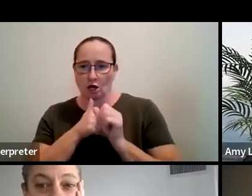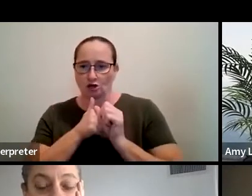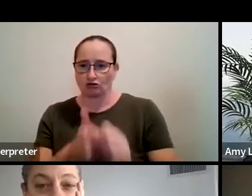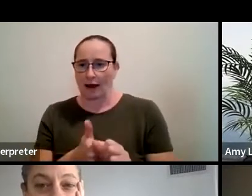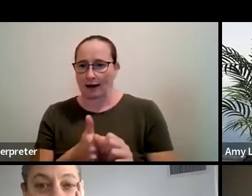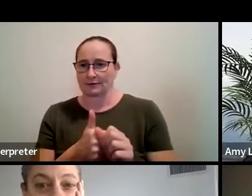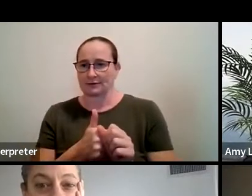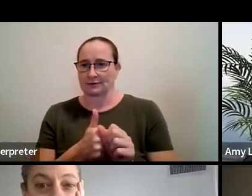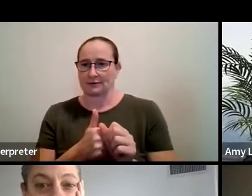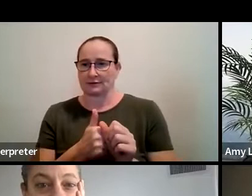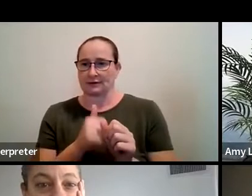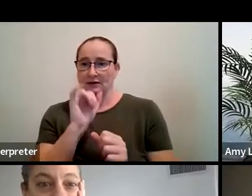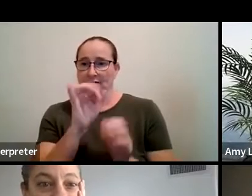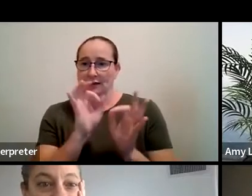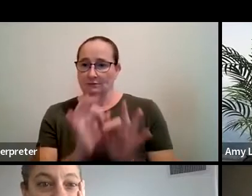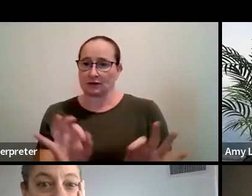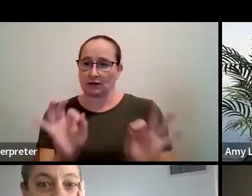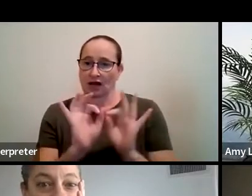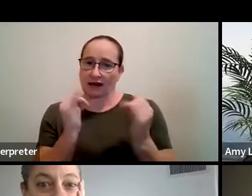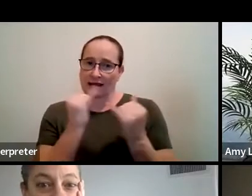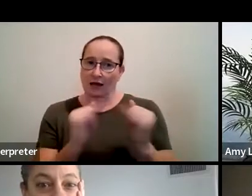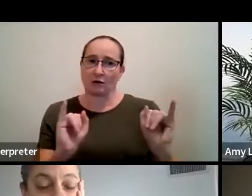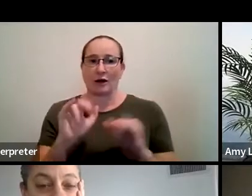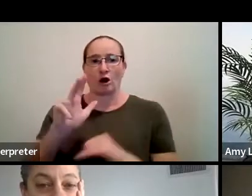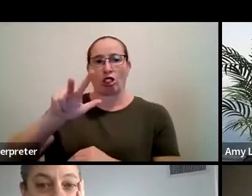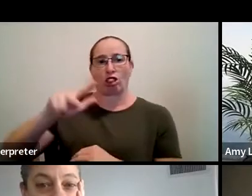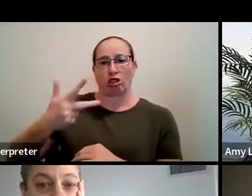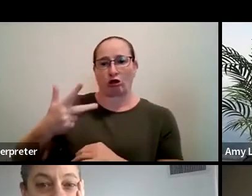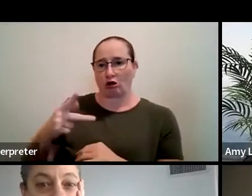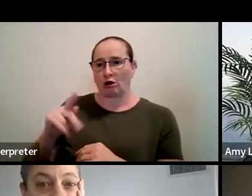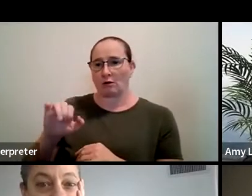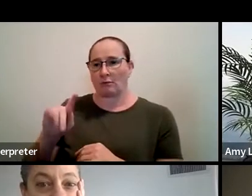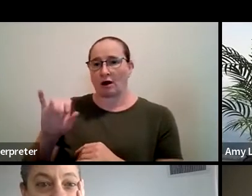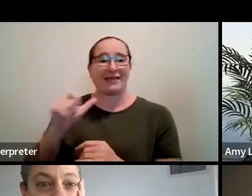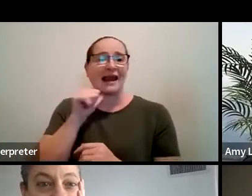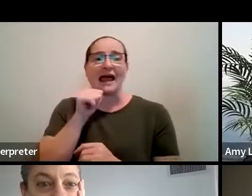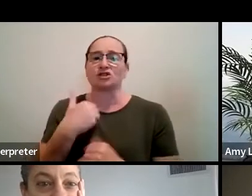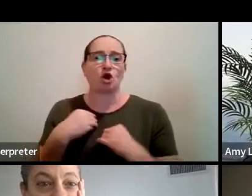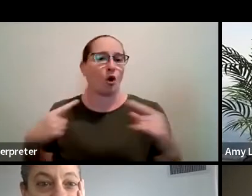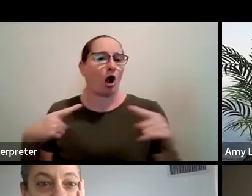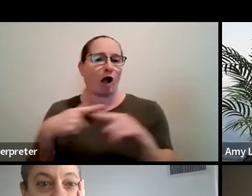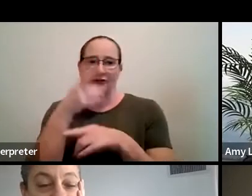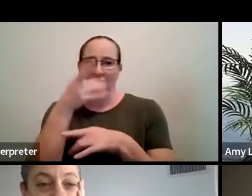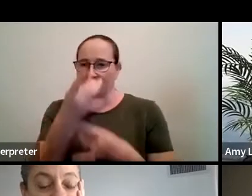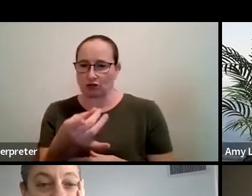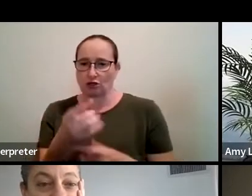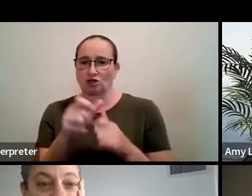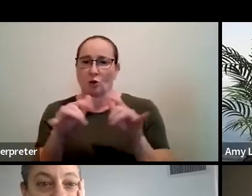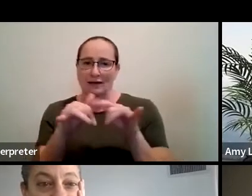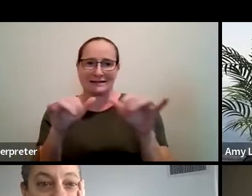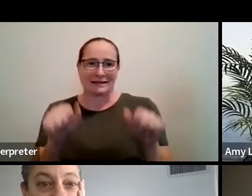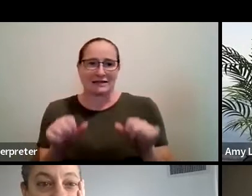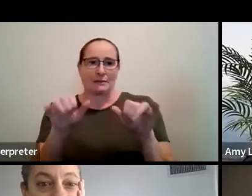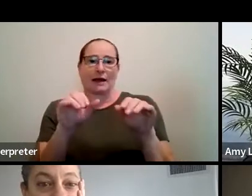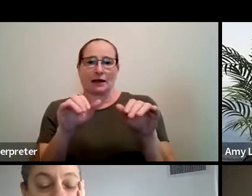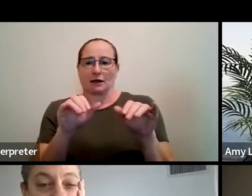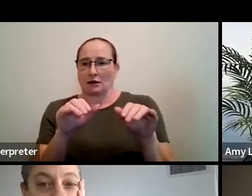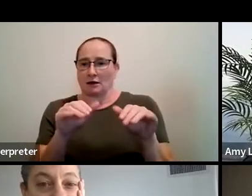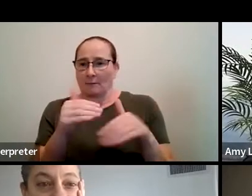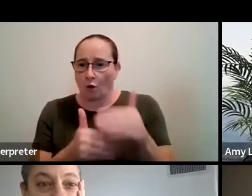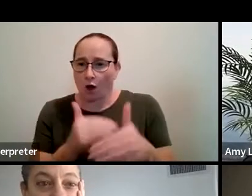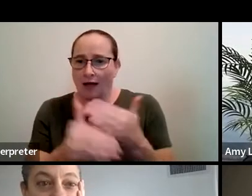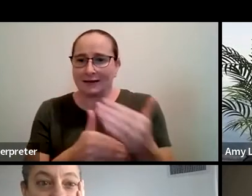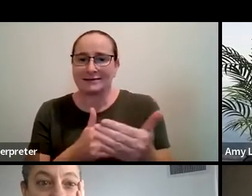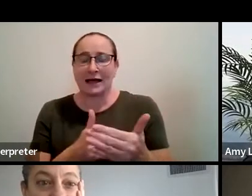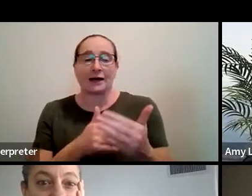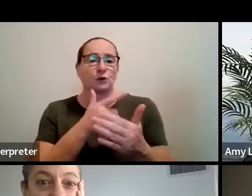and reported ideally to an independent third party who has no conflict of interest. And so a systematic process identifies